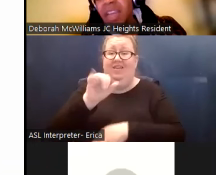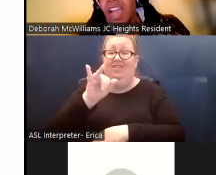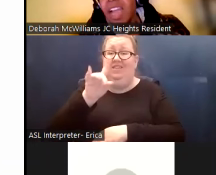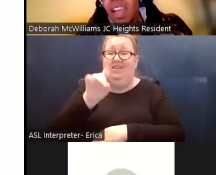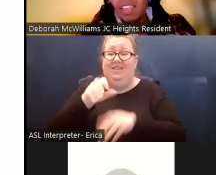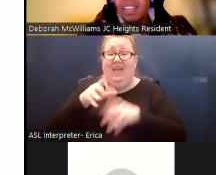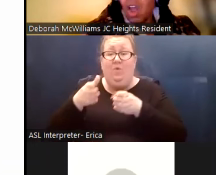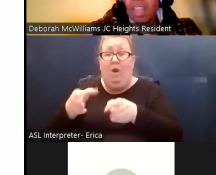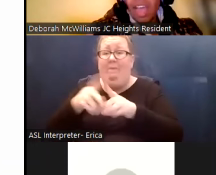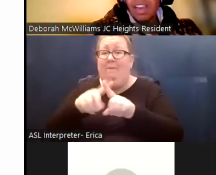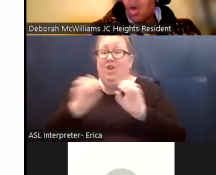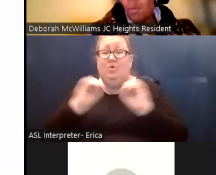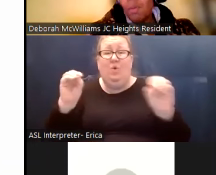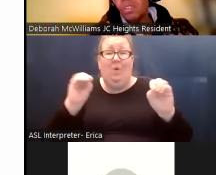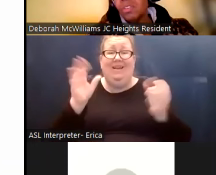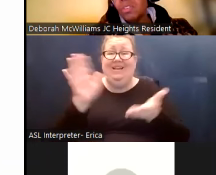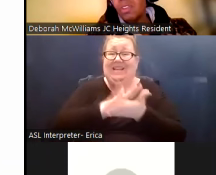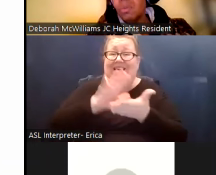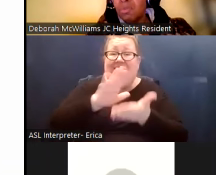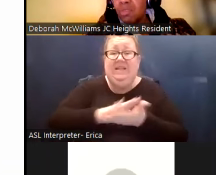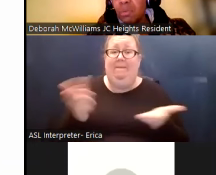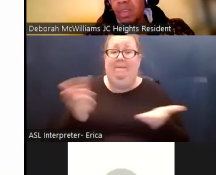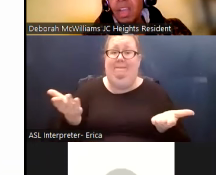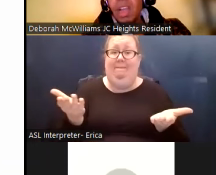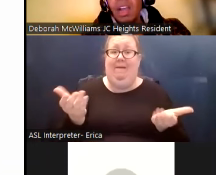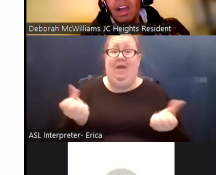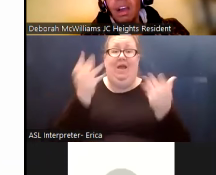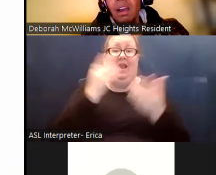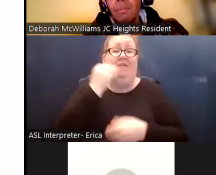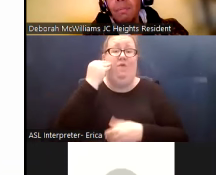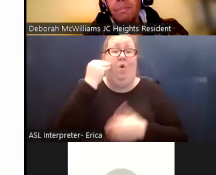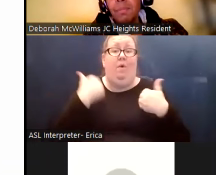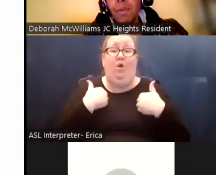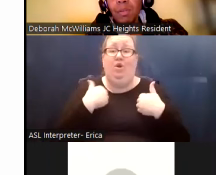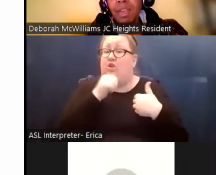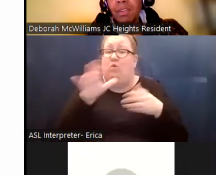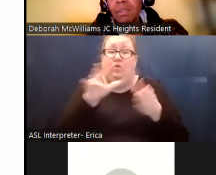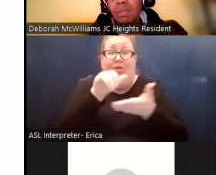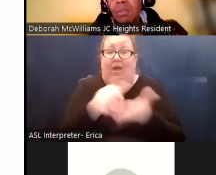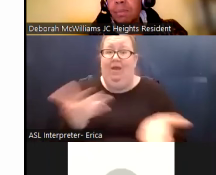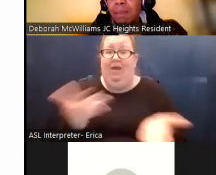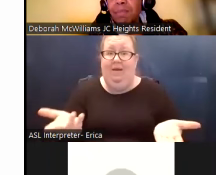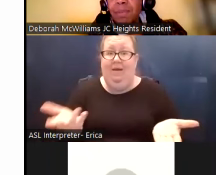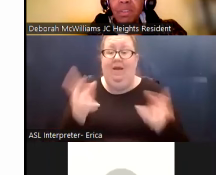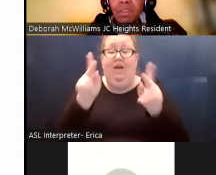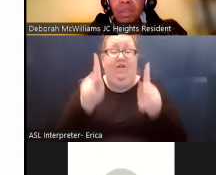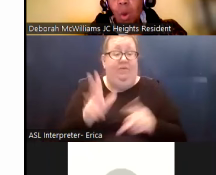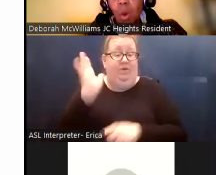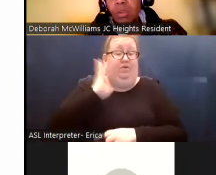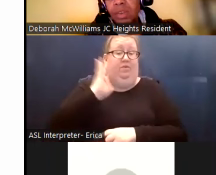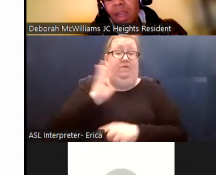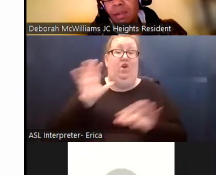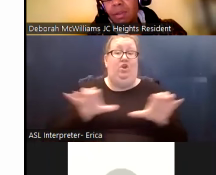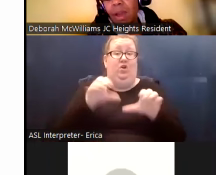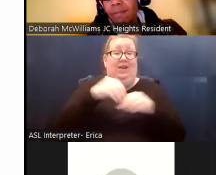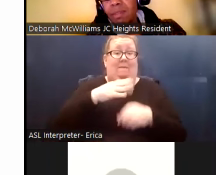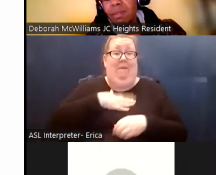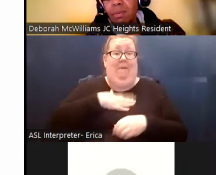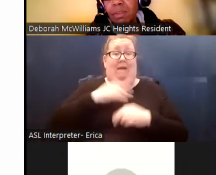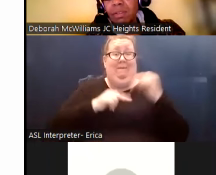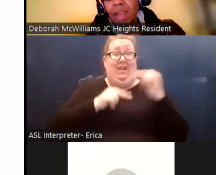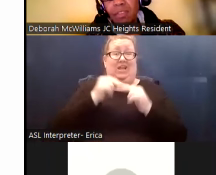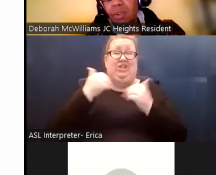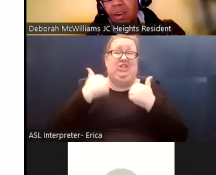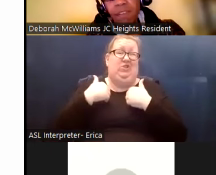them. And a lot of the homeowners don't do it. The person that used to do it in my building, she's older now. So I've